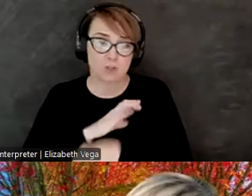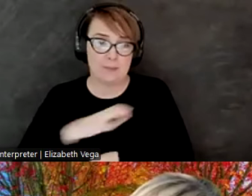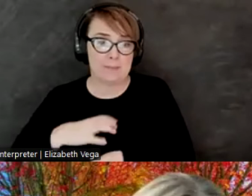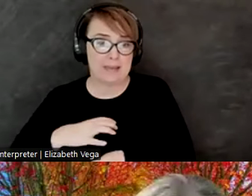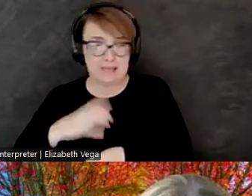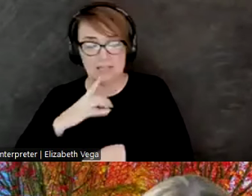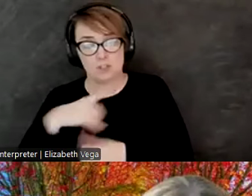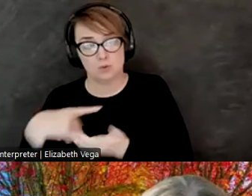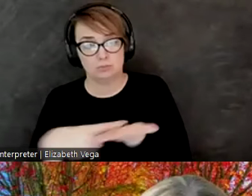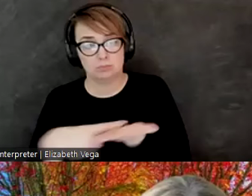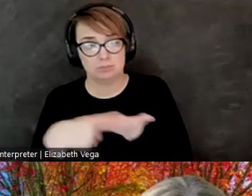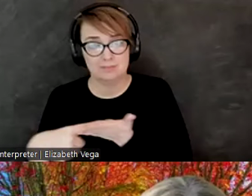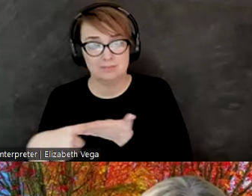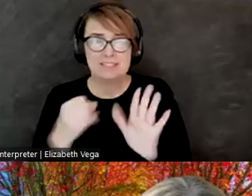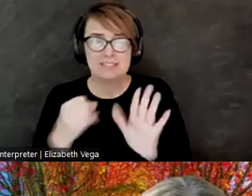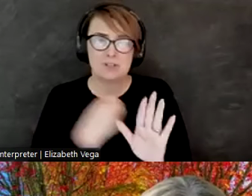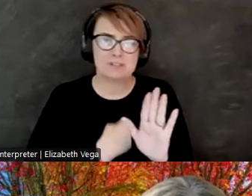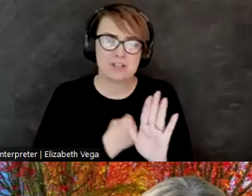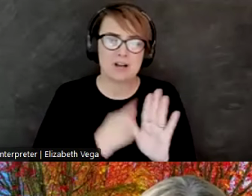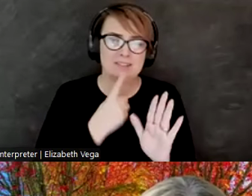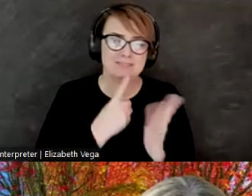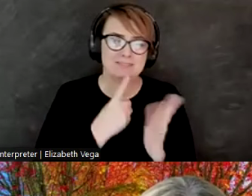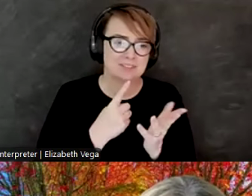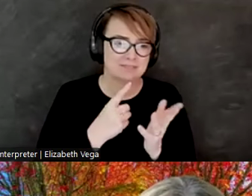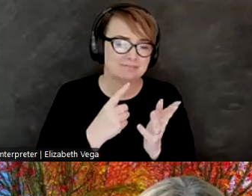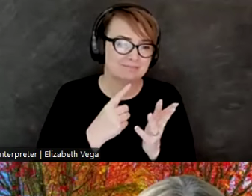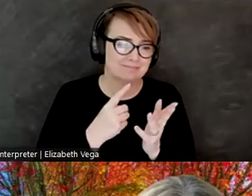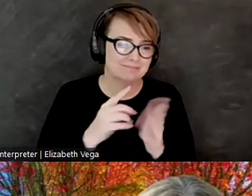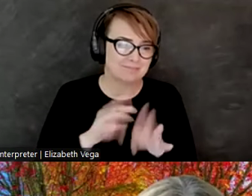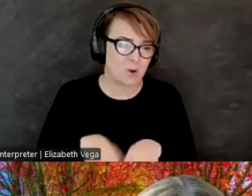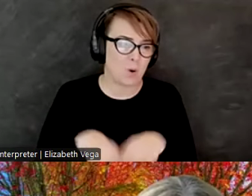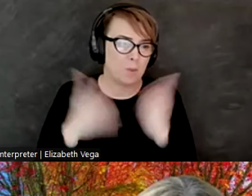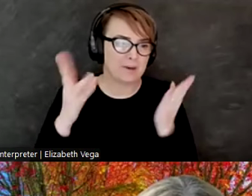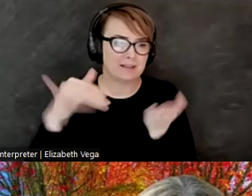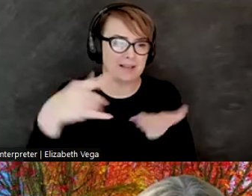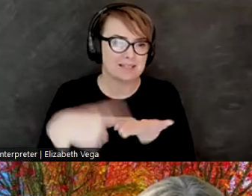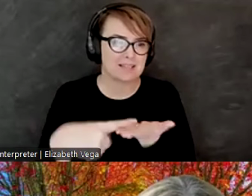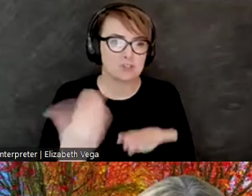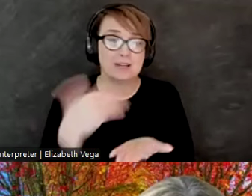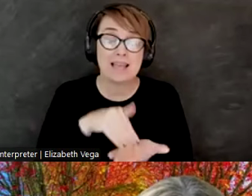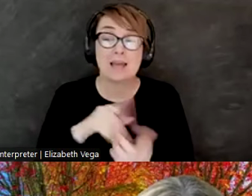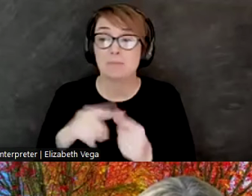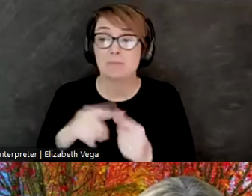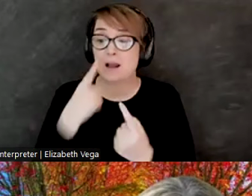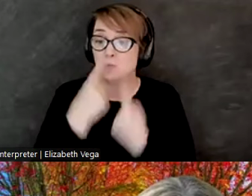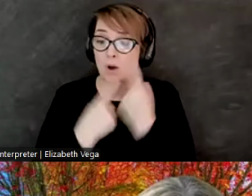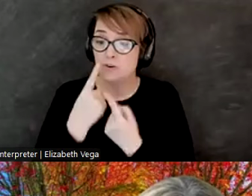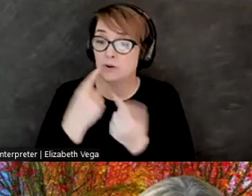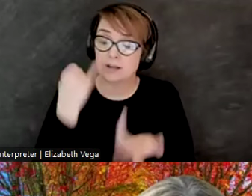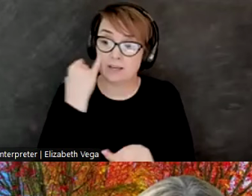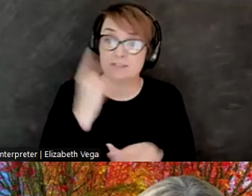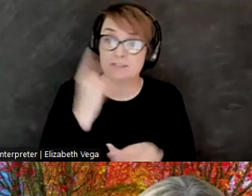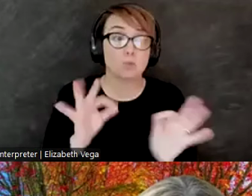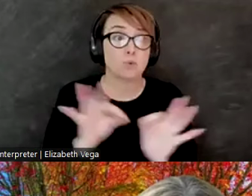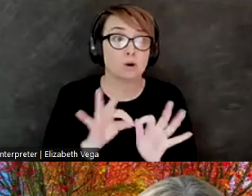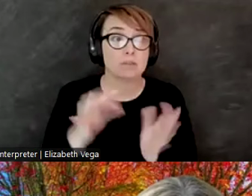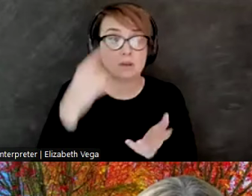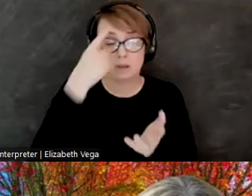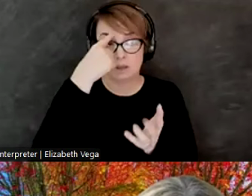I apologize for sort of reopening a door there, but I do wonder if it's worth, from a practical perspective, thinking about whether a